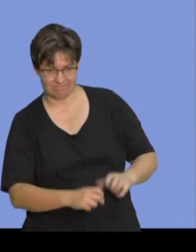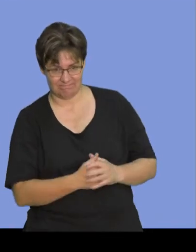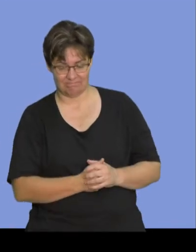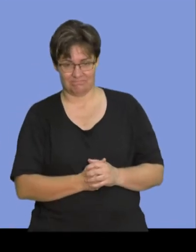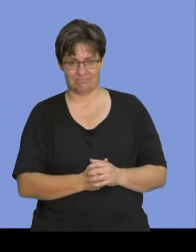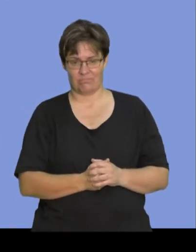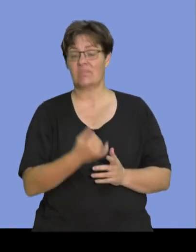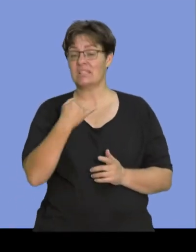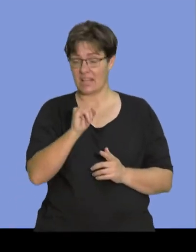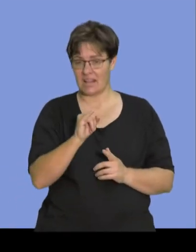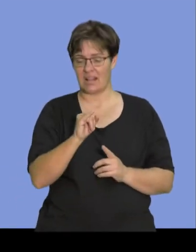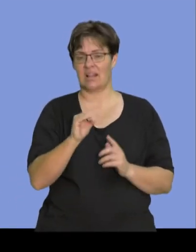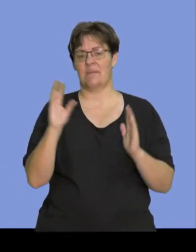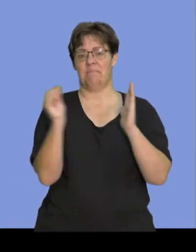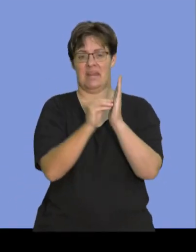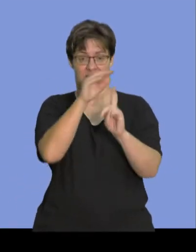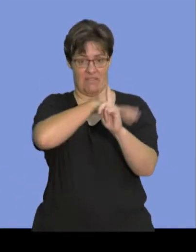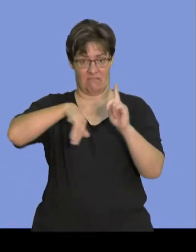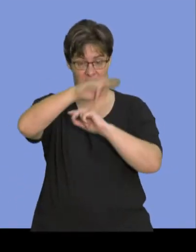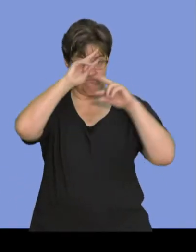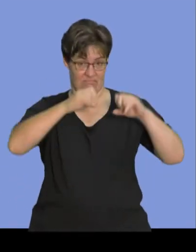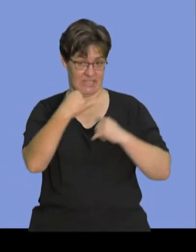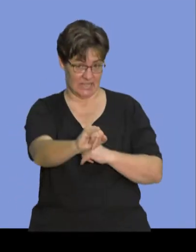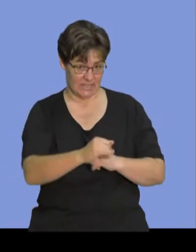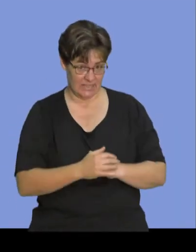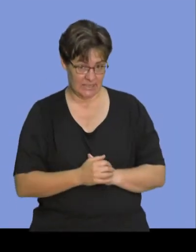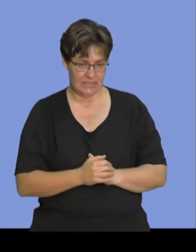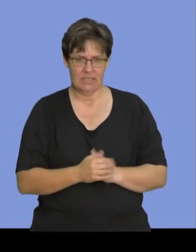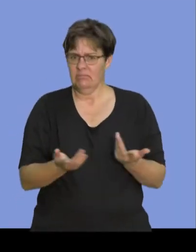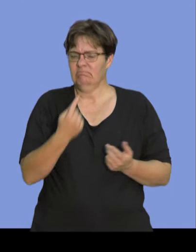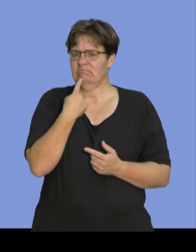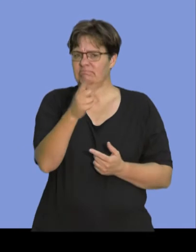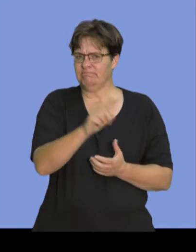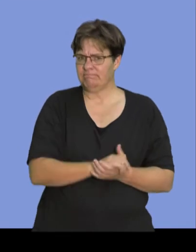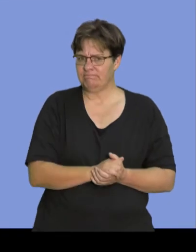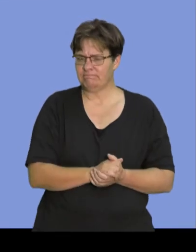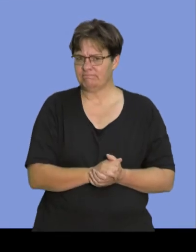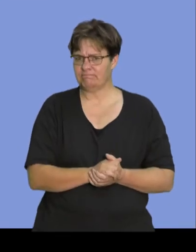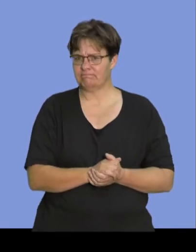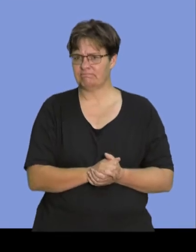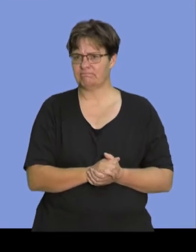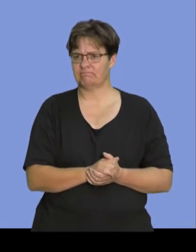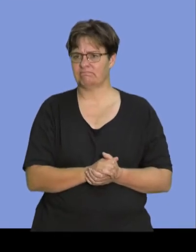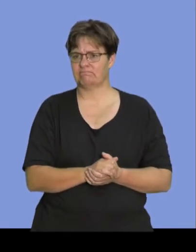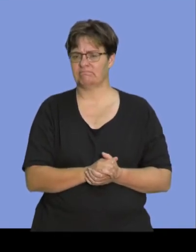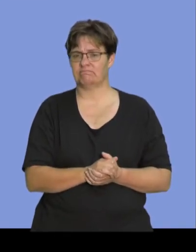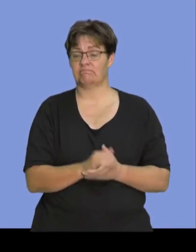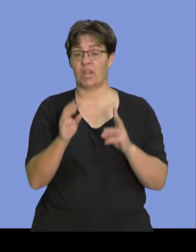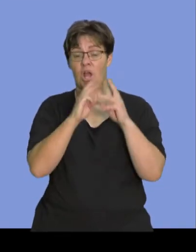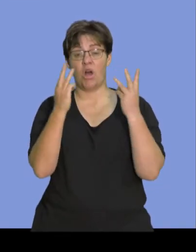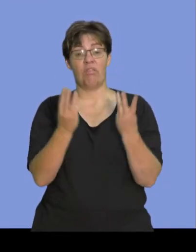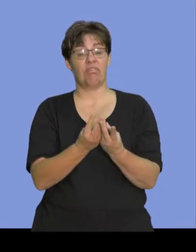exploring the magnetic fields, right? Okay, so what are we saying? We are saying that the Earth is